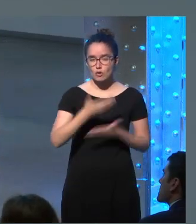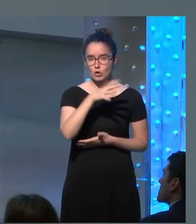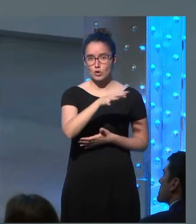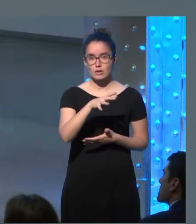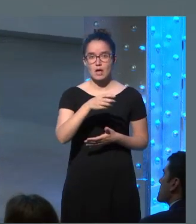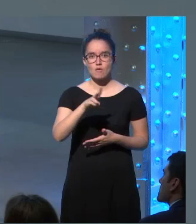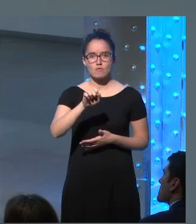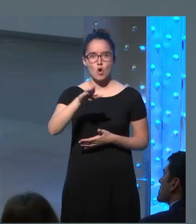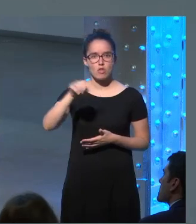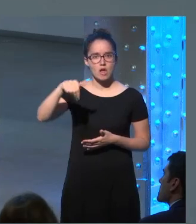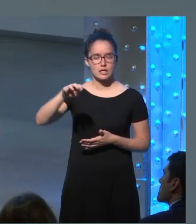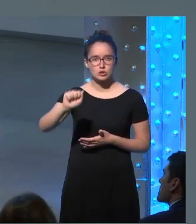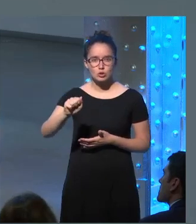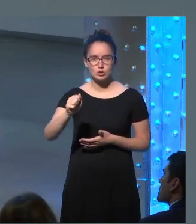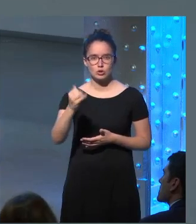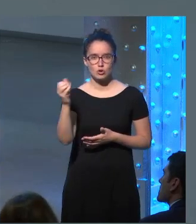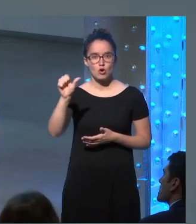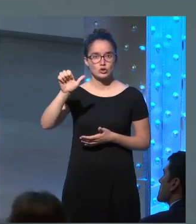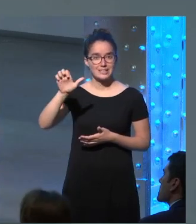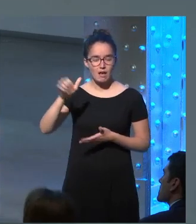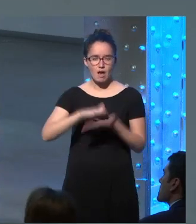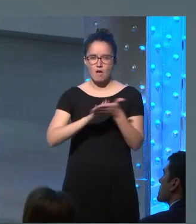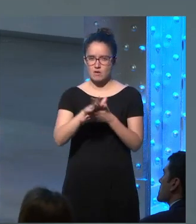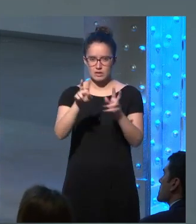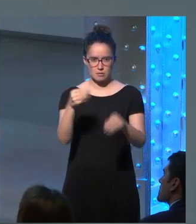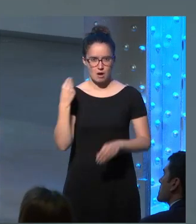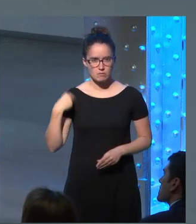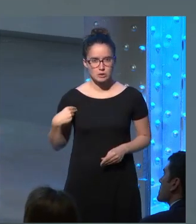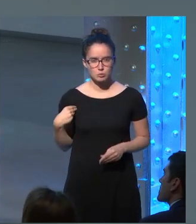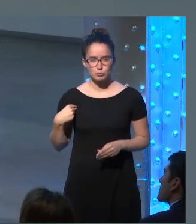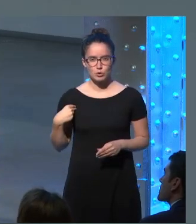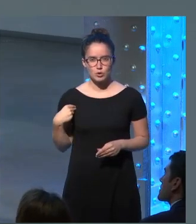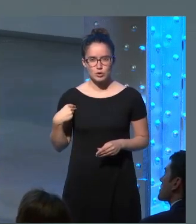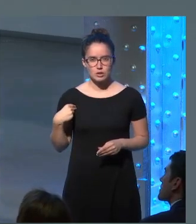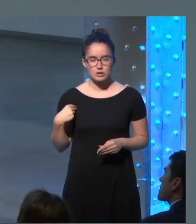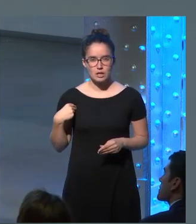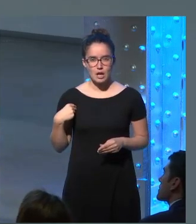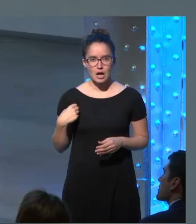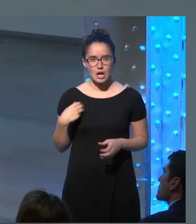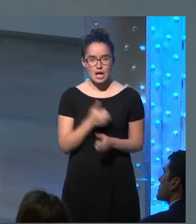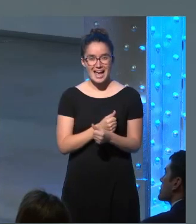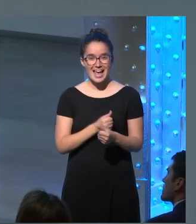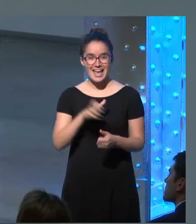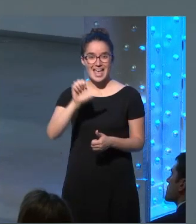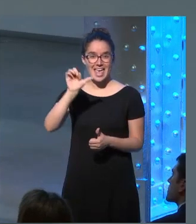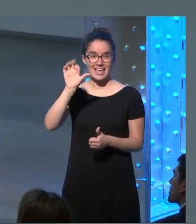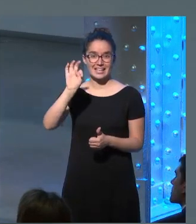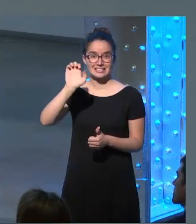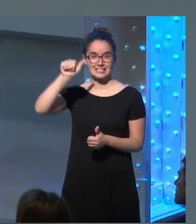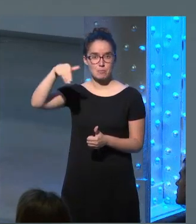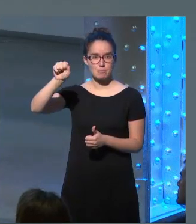Last Sunday in the regional papers of Vocento, José Dareiz was talking about that, the estempatia. He